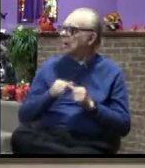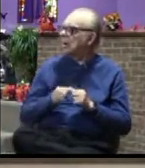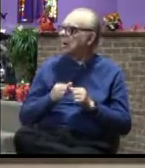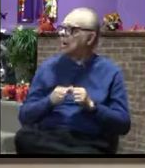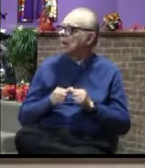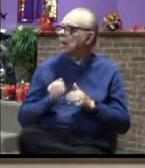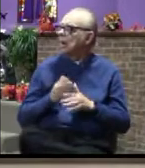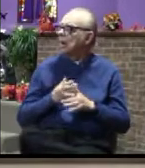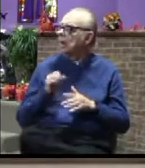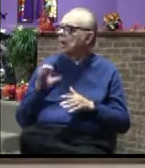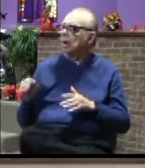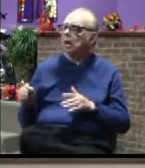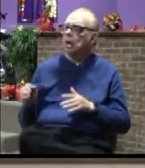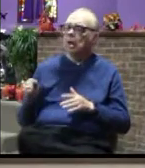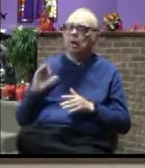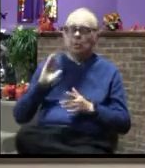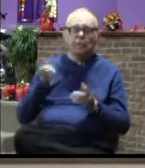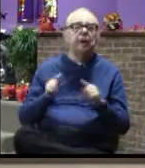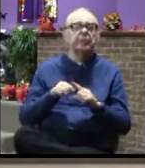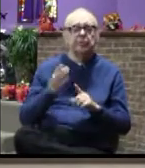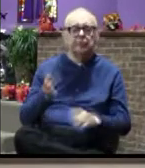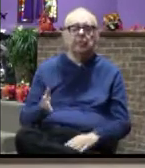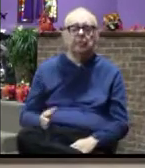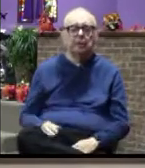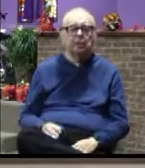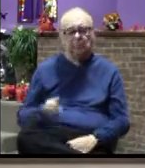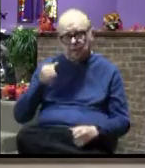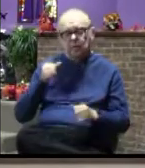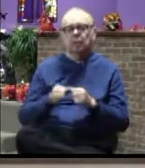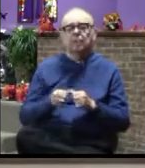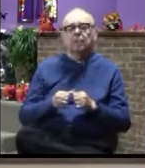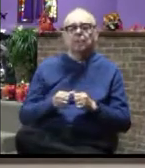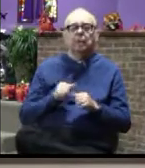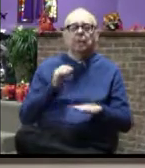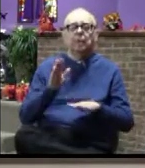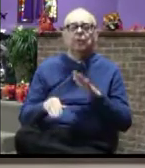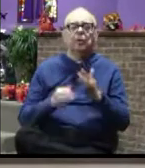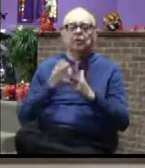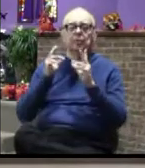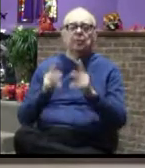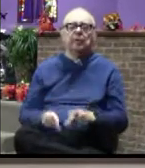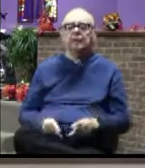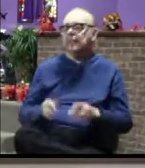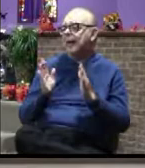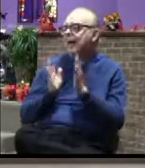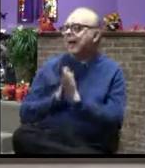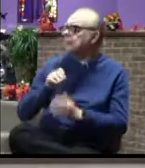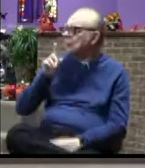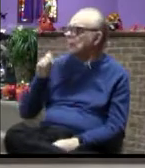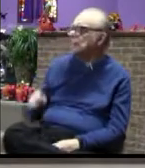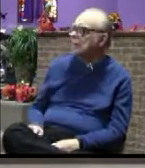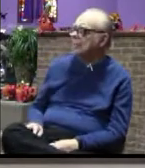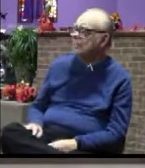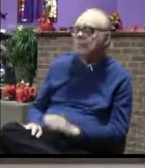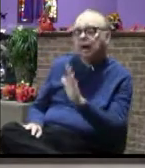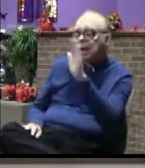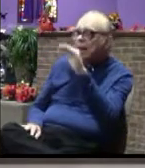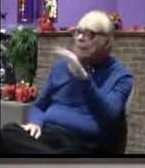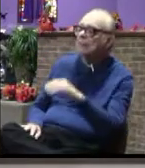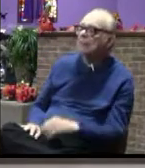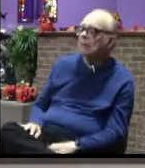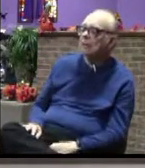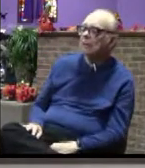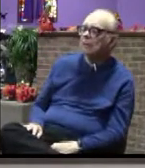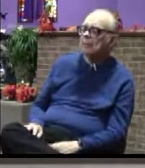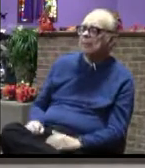remember how and I was sharing in Sunday school and this is going to happen to you remember how you walk up to somebody and you just ask them the question hey